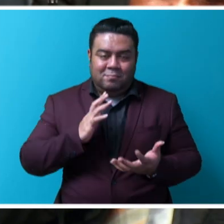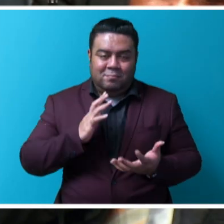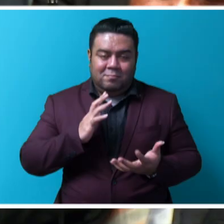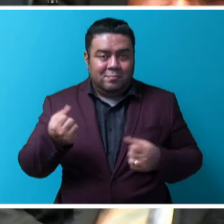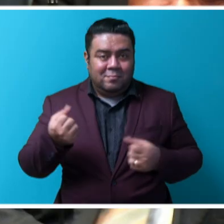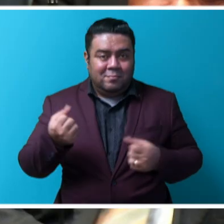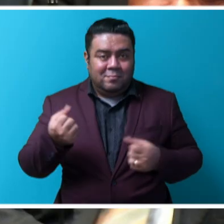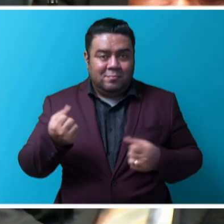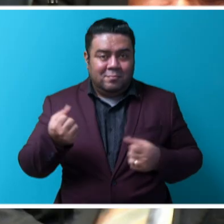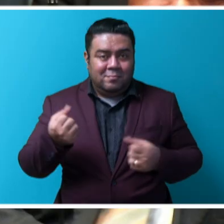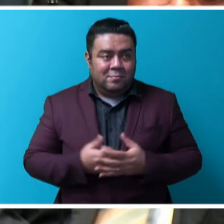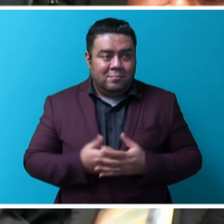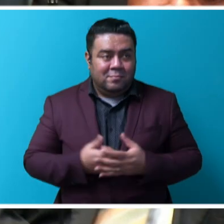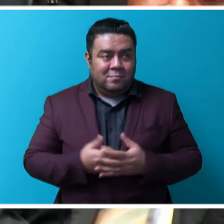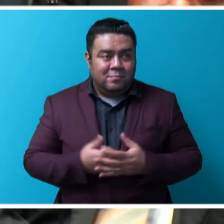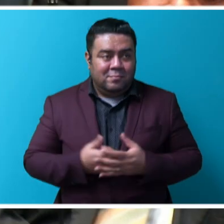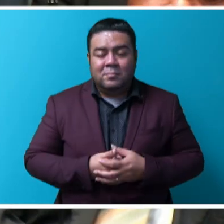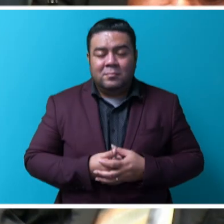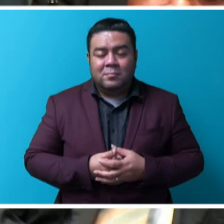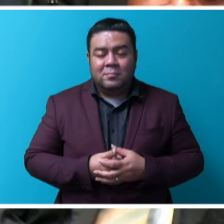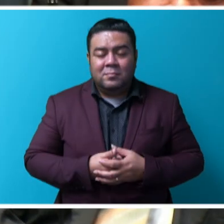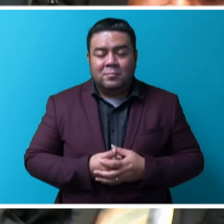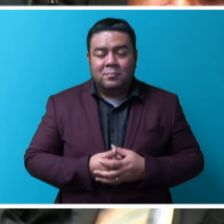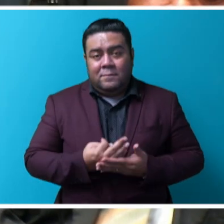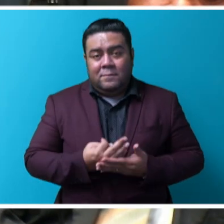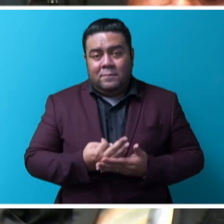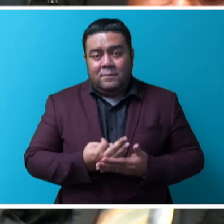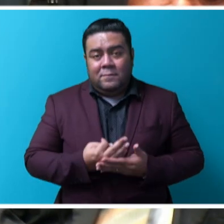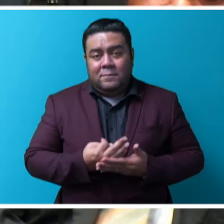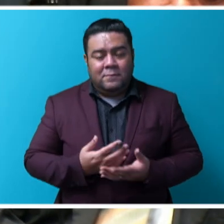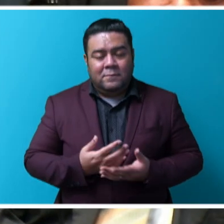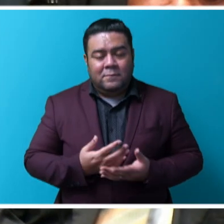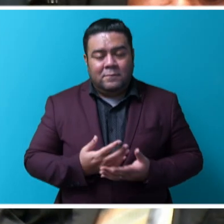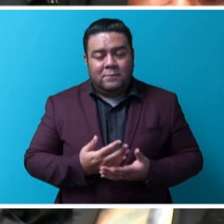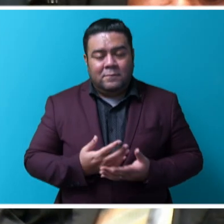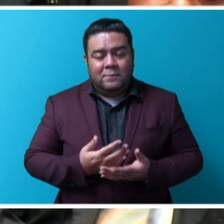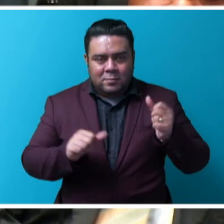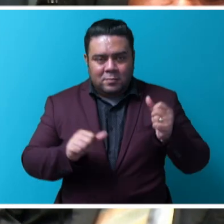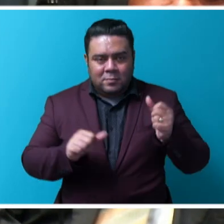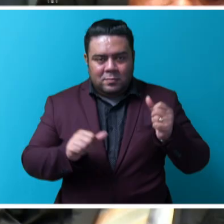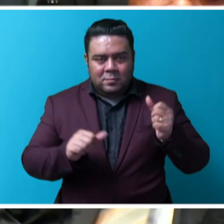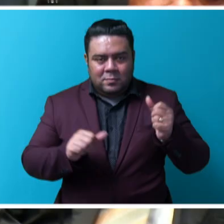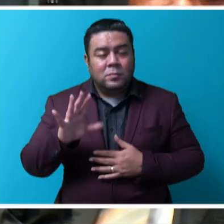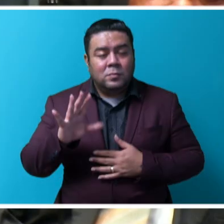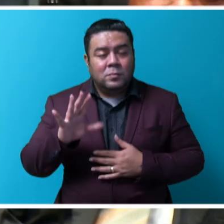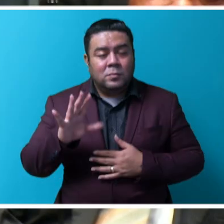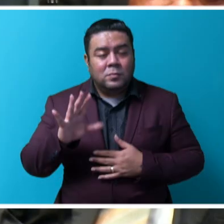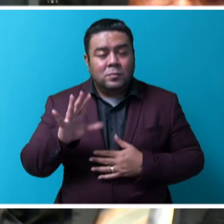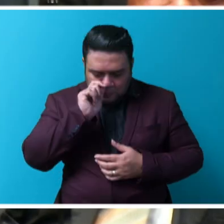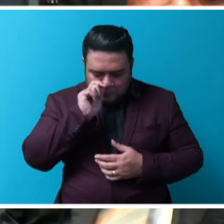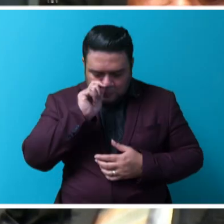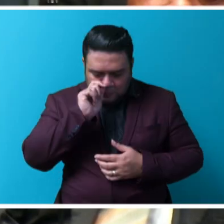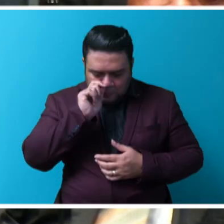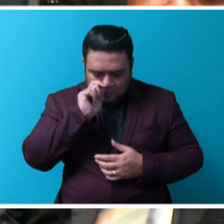river flooding. That has to end, and this government will prioritize high-risk sites, ensure financing, and ensure that every dollar